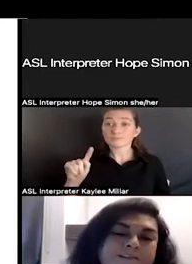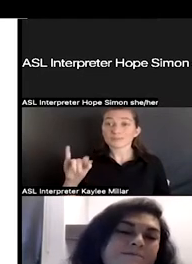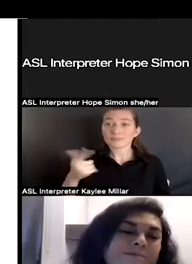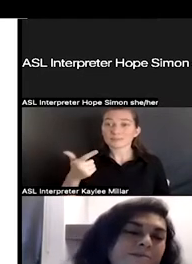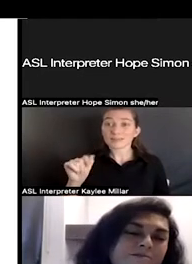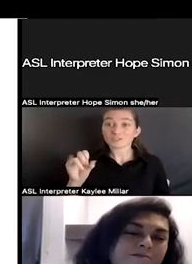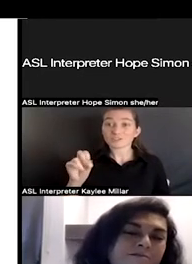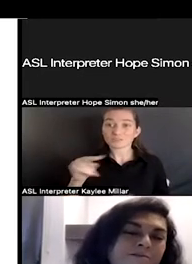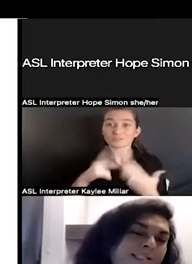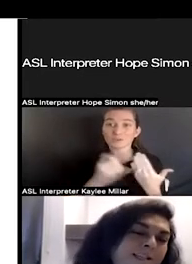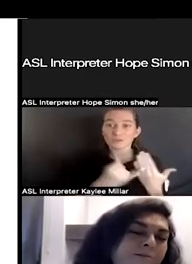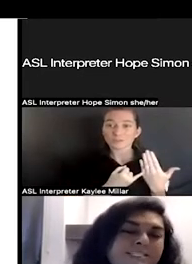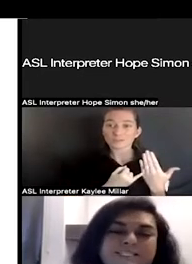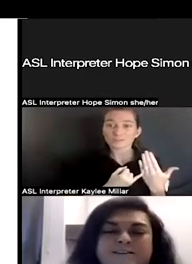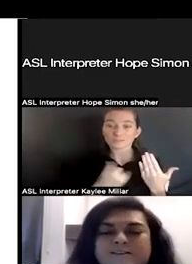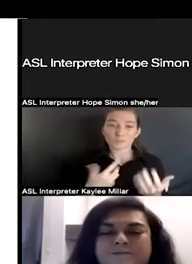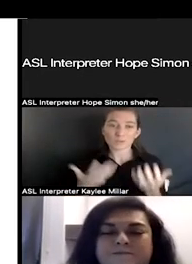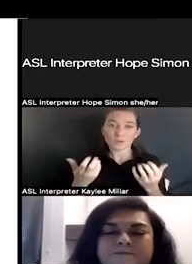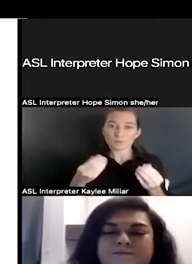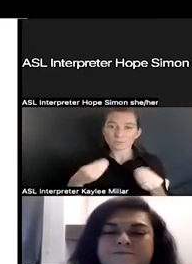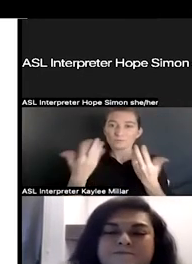facility. Next slide, please.